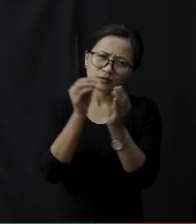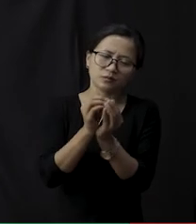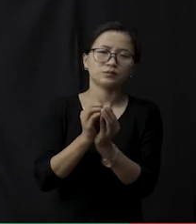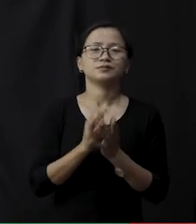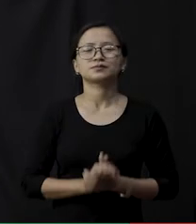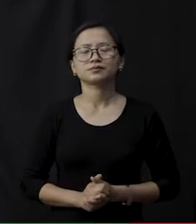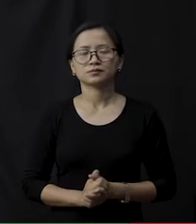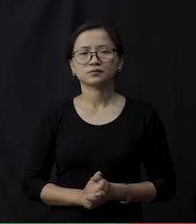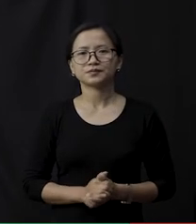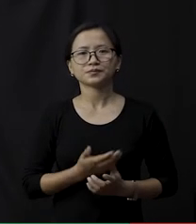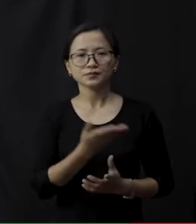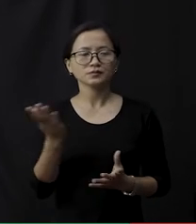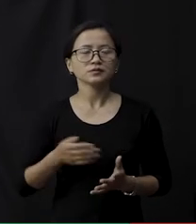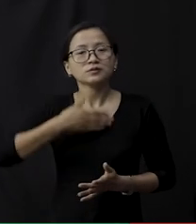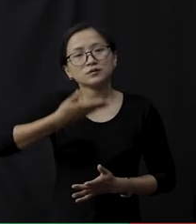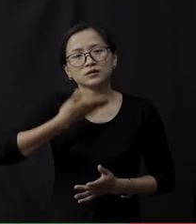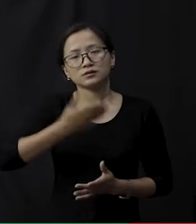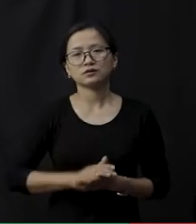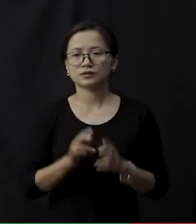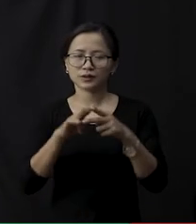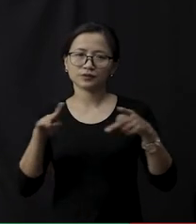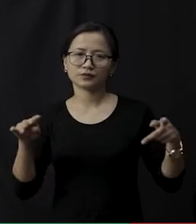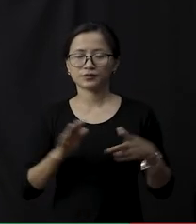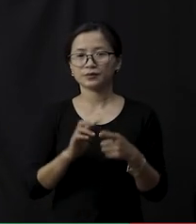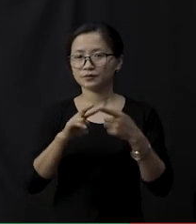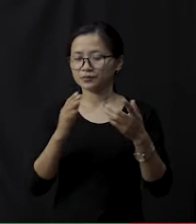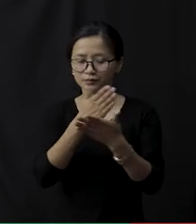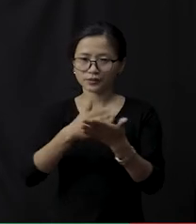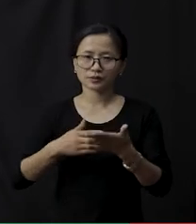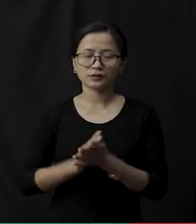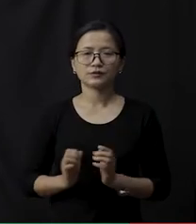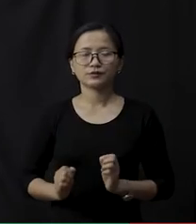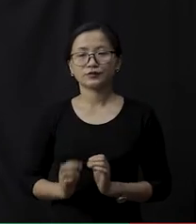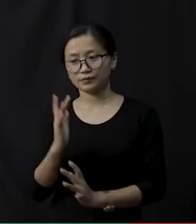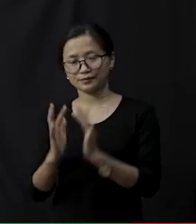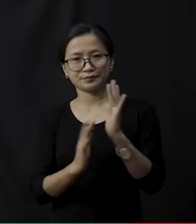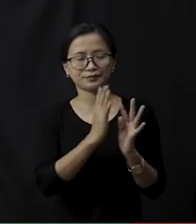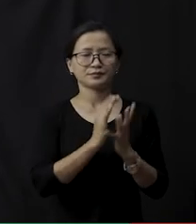So from here, I will teach you the different parts of the plant.